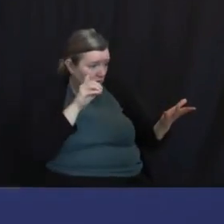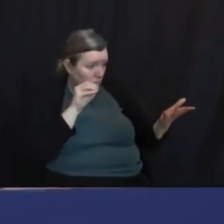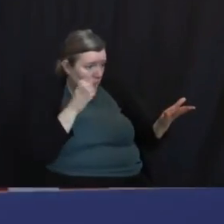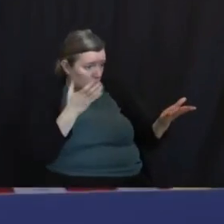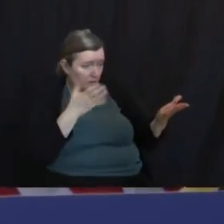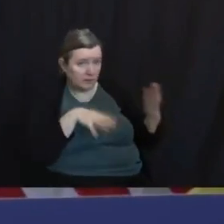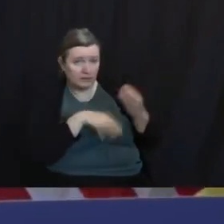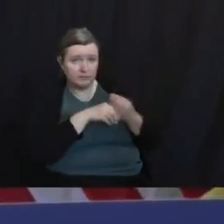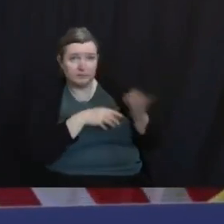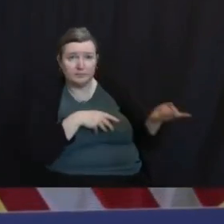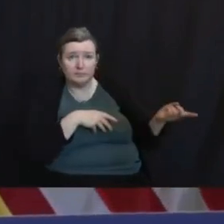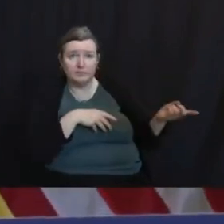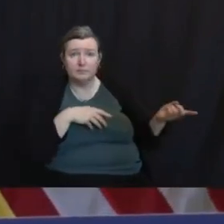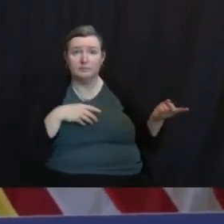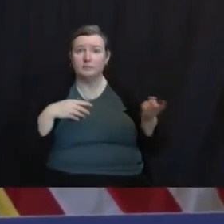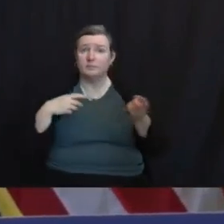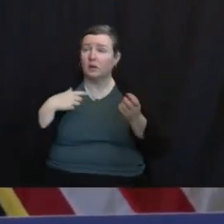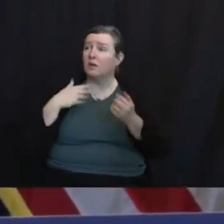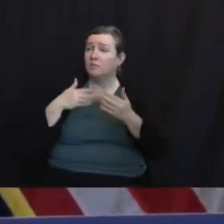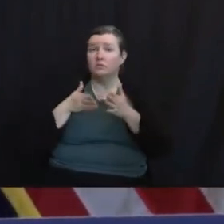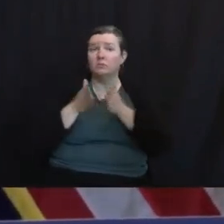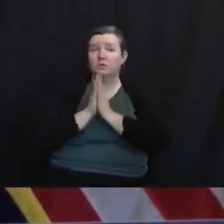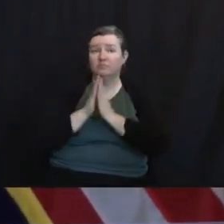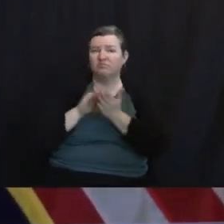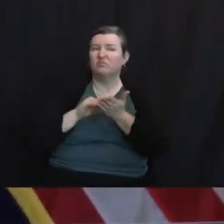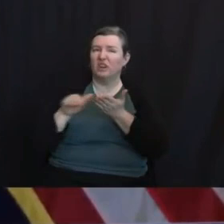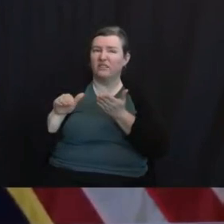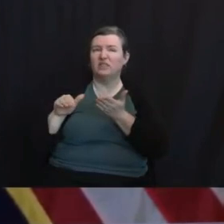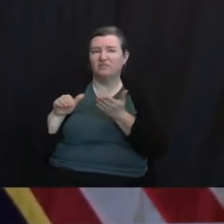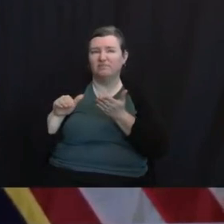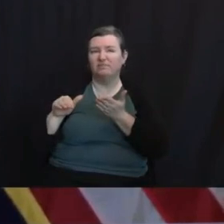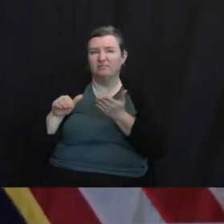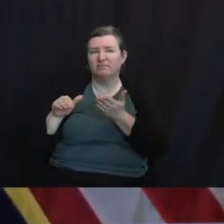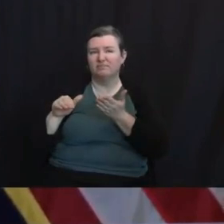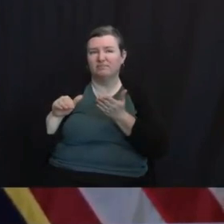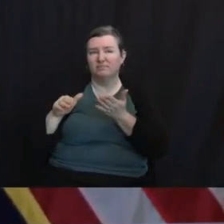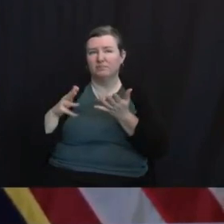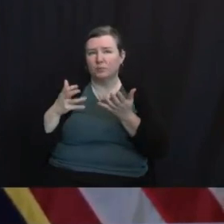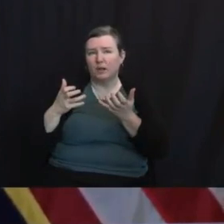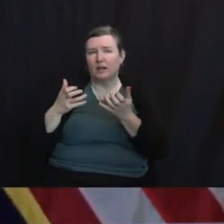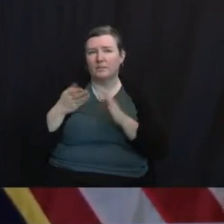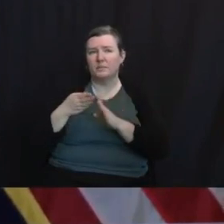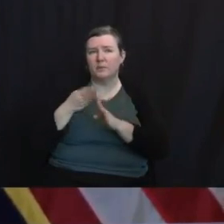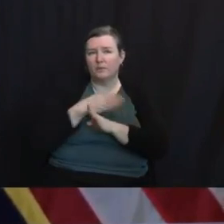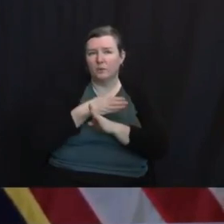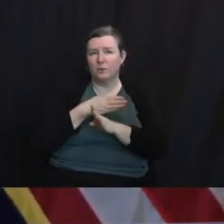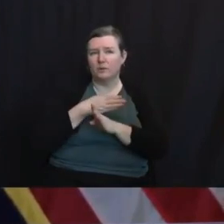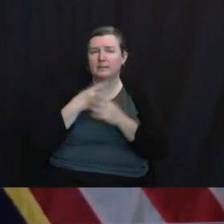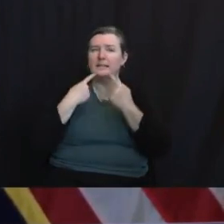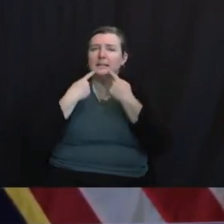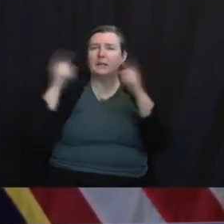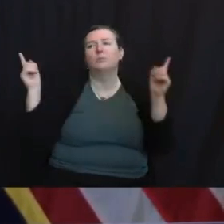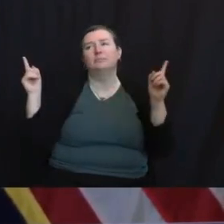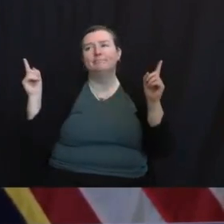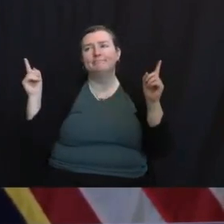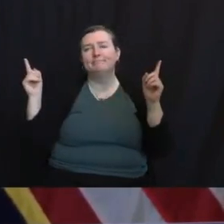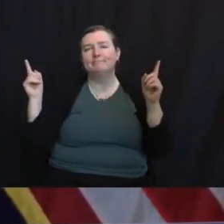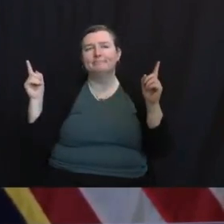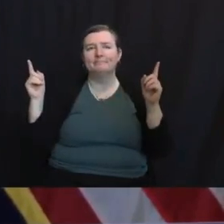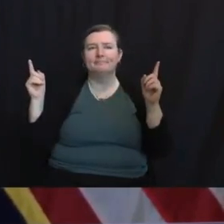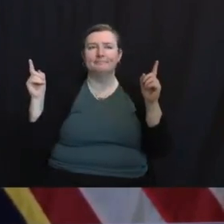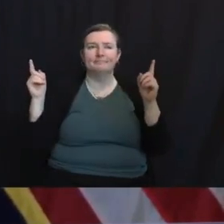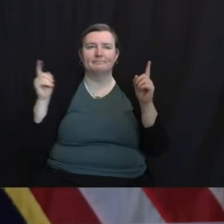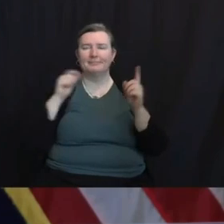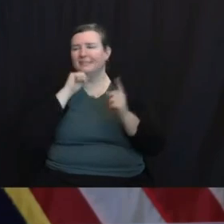the waiver was initiated before the Biden administration released their stance on the